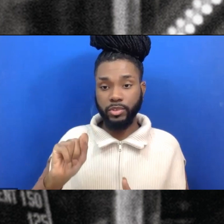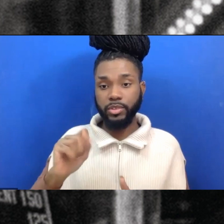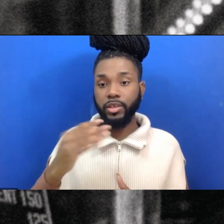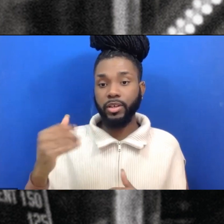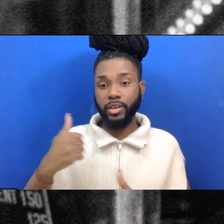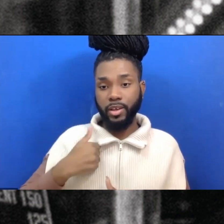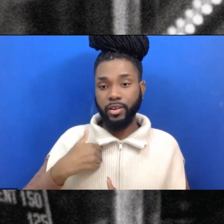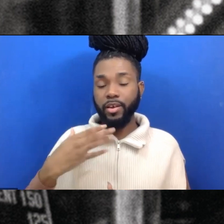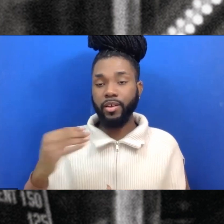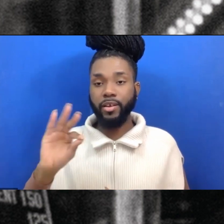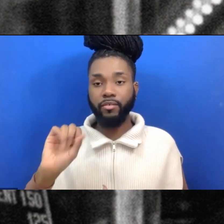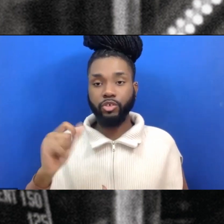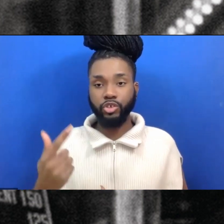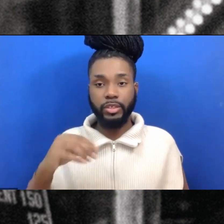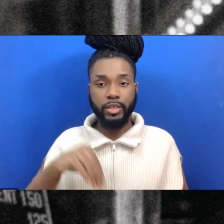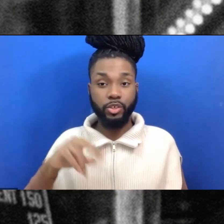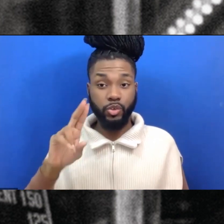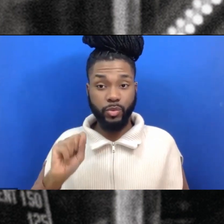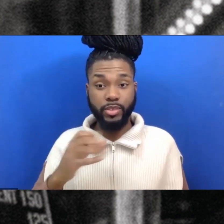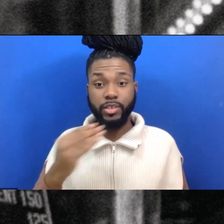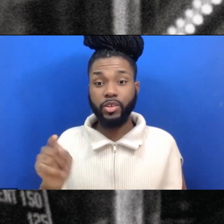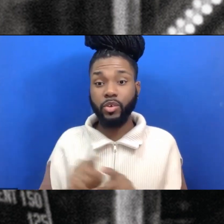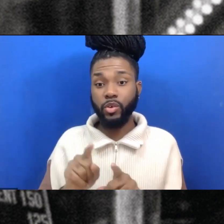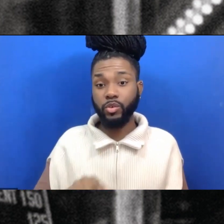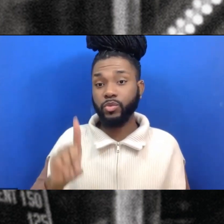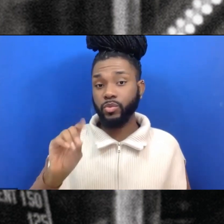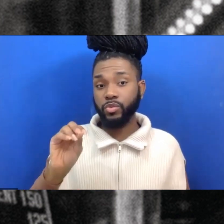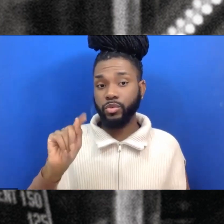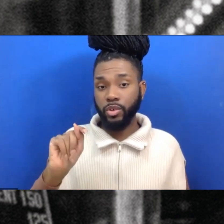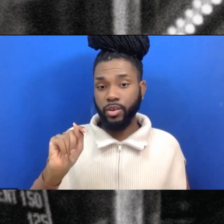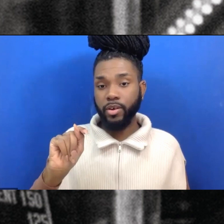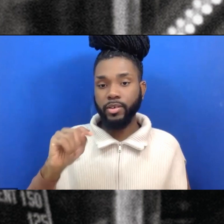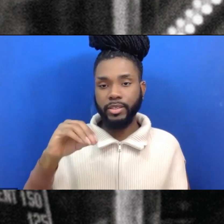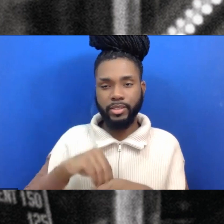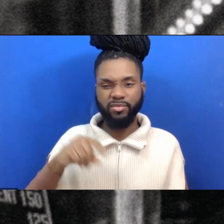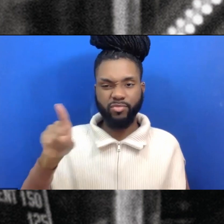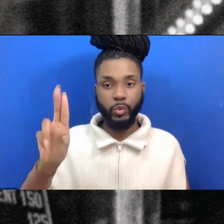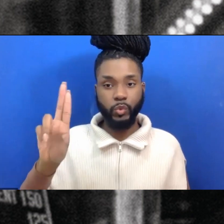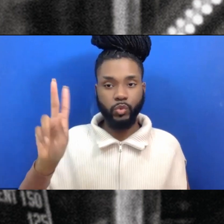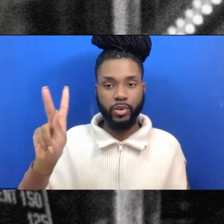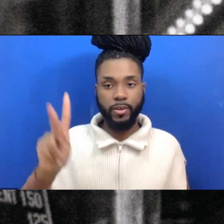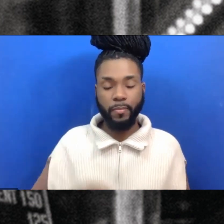the US and DAUNT in the UK.